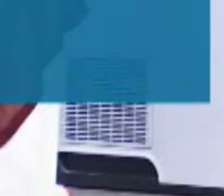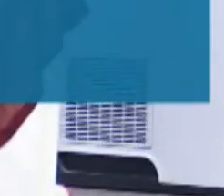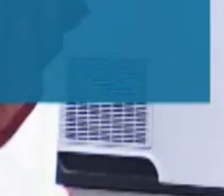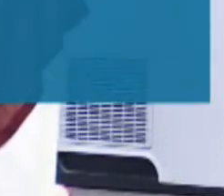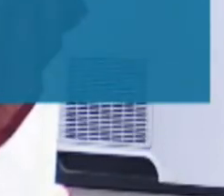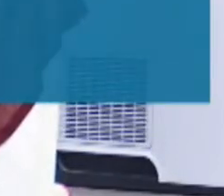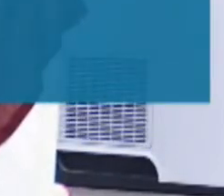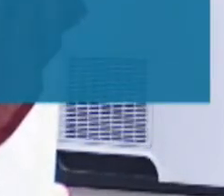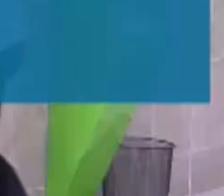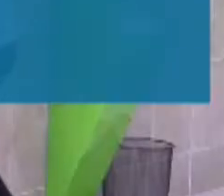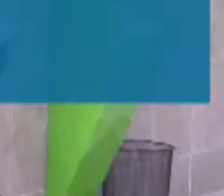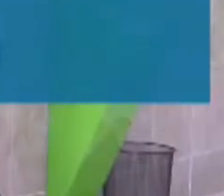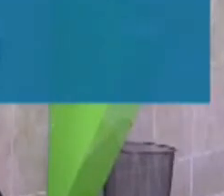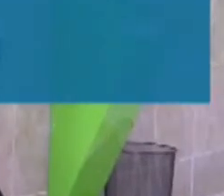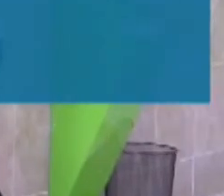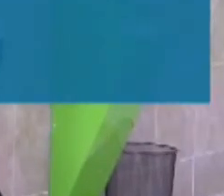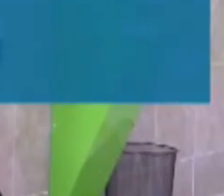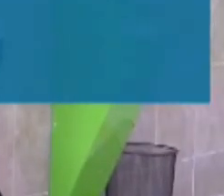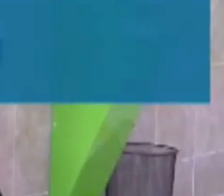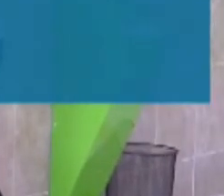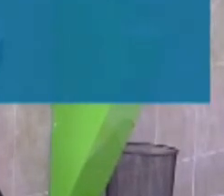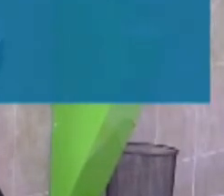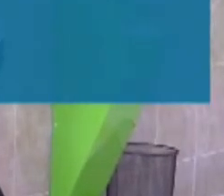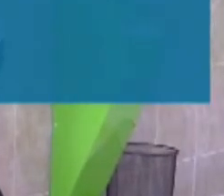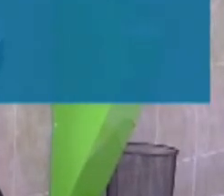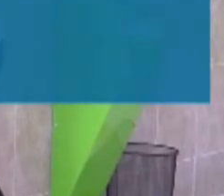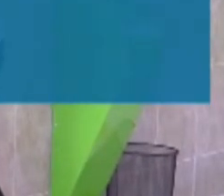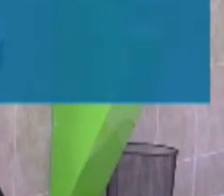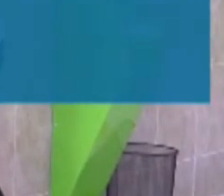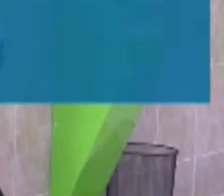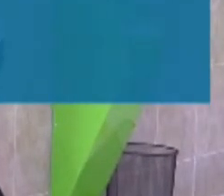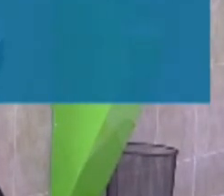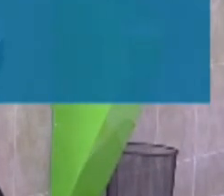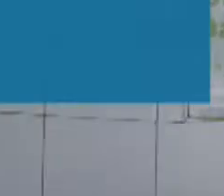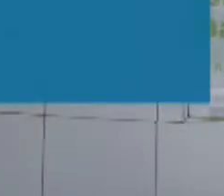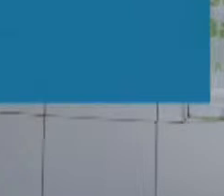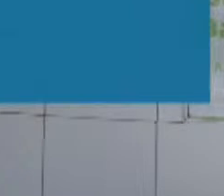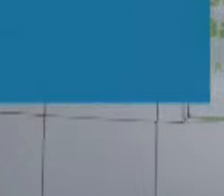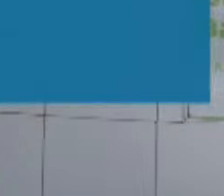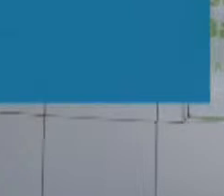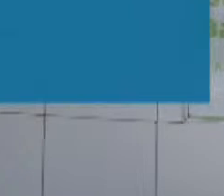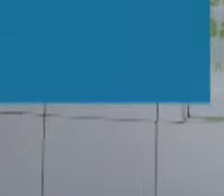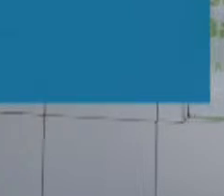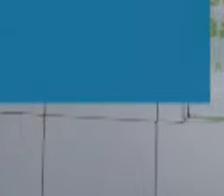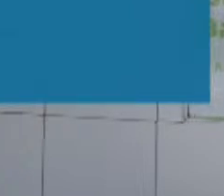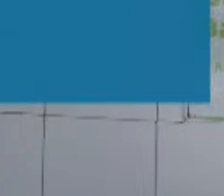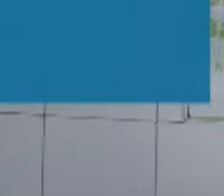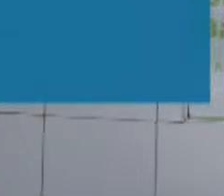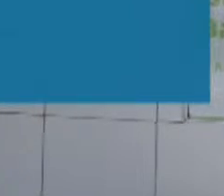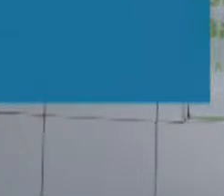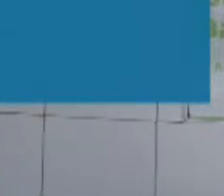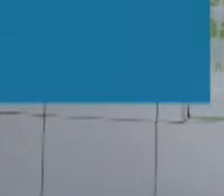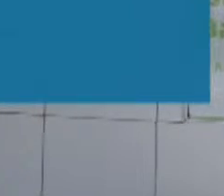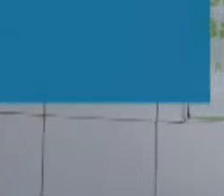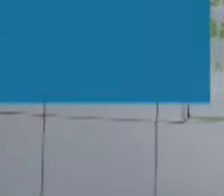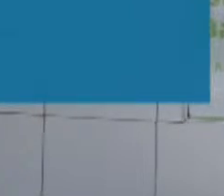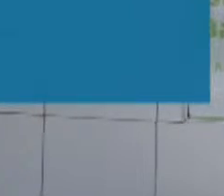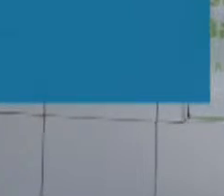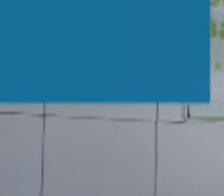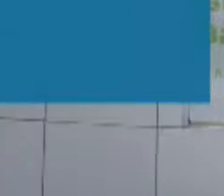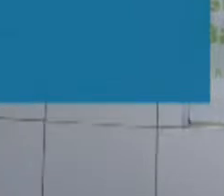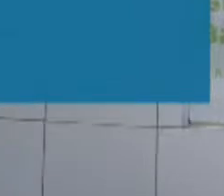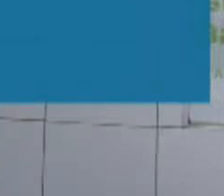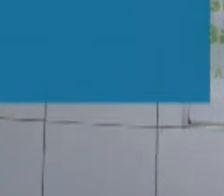at Banjul, New Josuang, Karaba Avenue, Bakote, Tranquil Brusubi, Brikama, Basse,